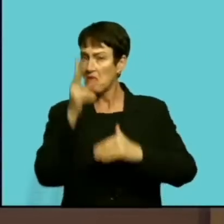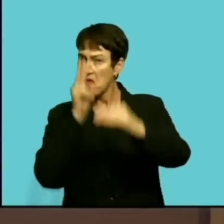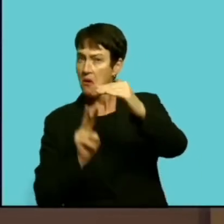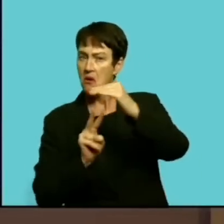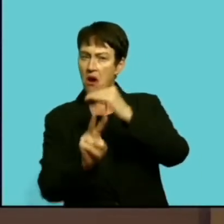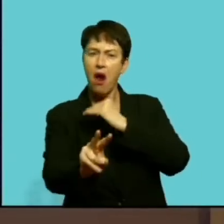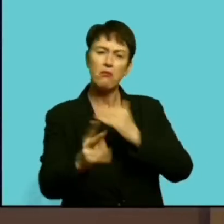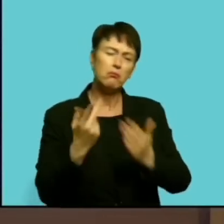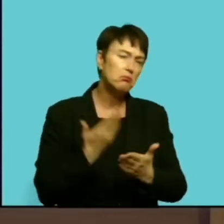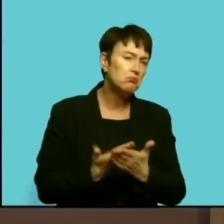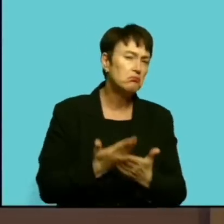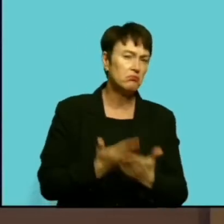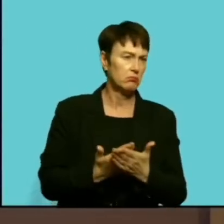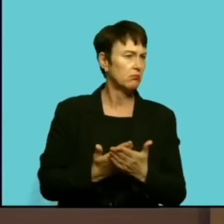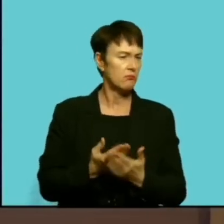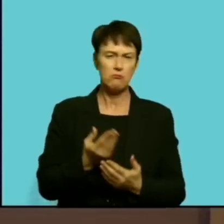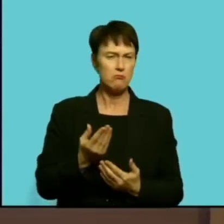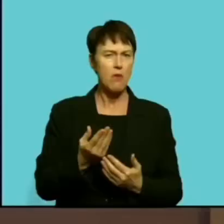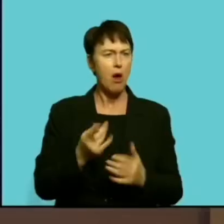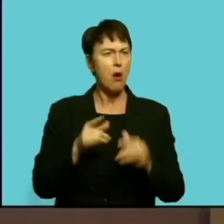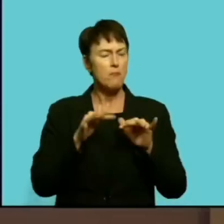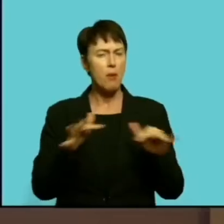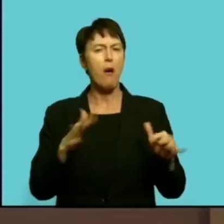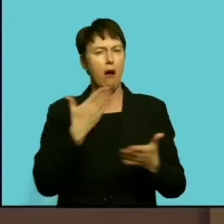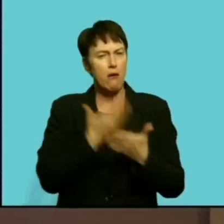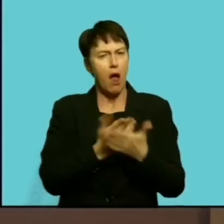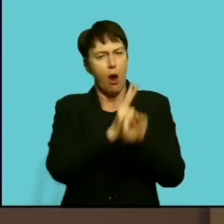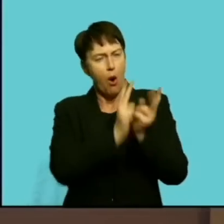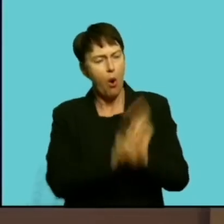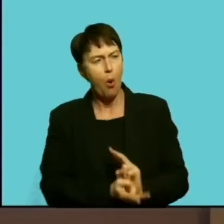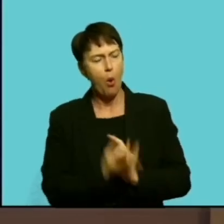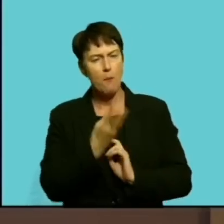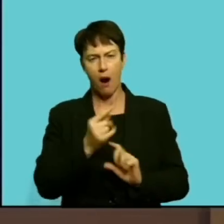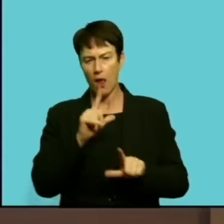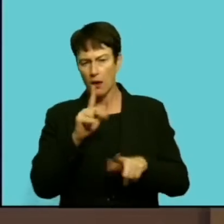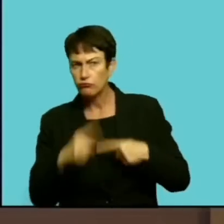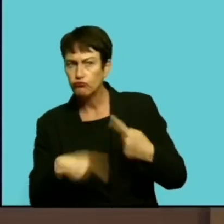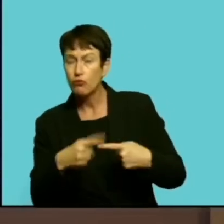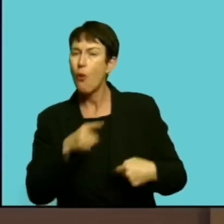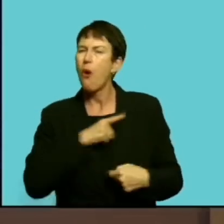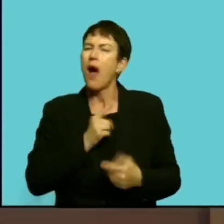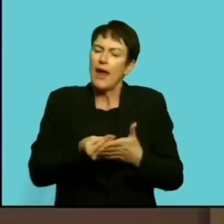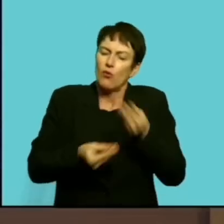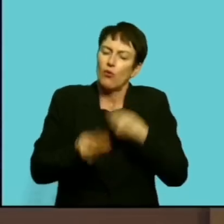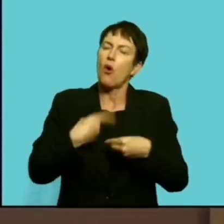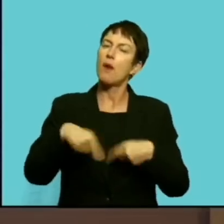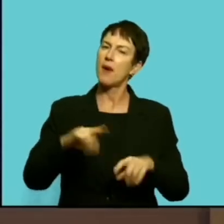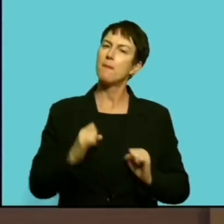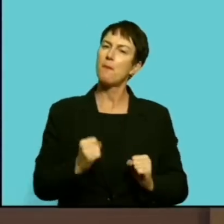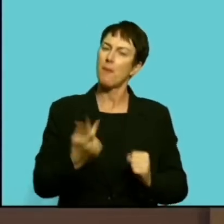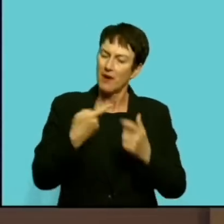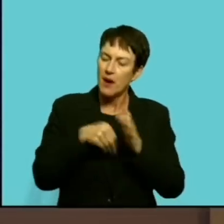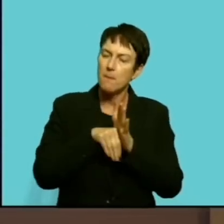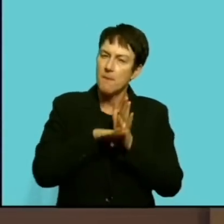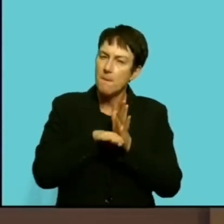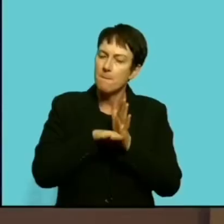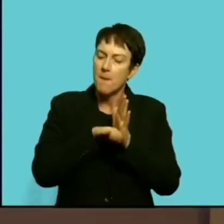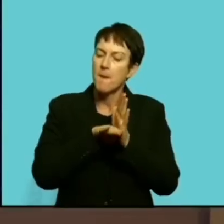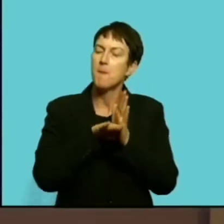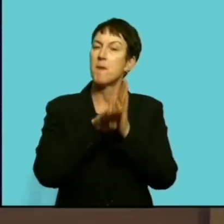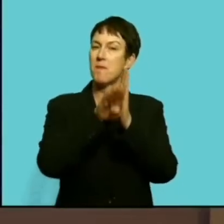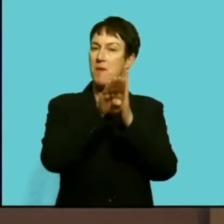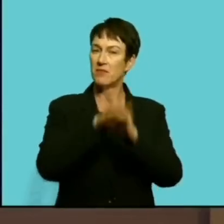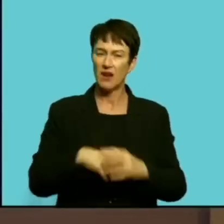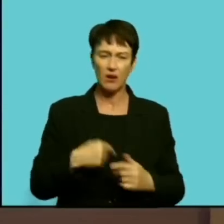financial conditions supportive of credit demand as the economy continues to recover. The bank has ensured adequate liquidity